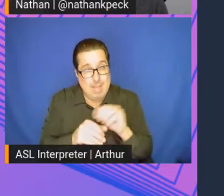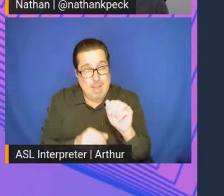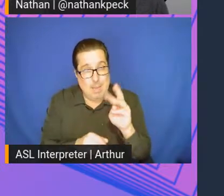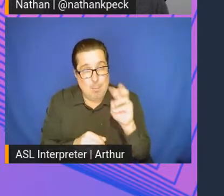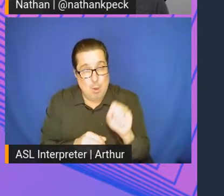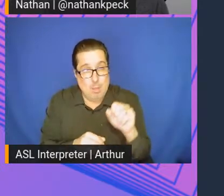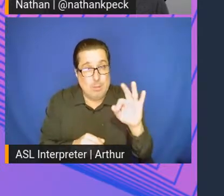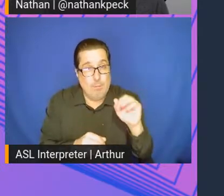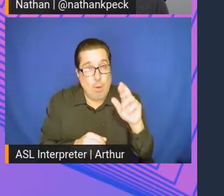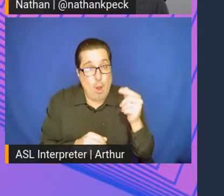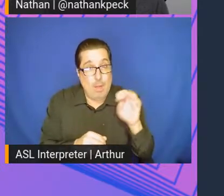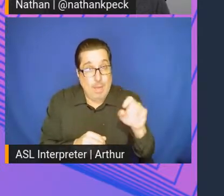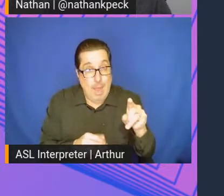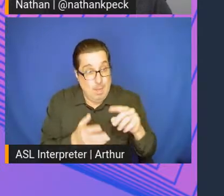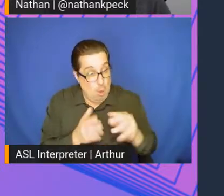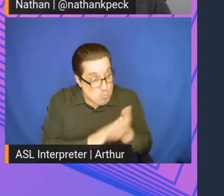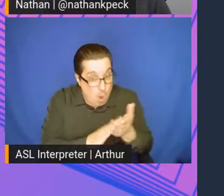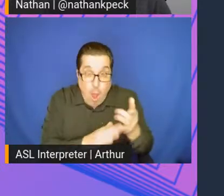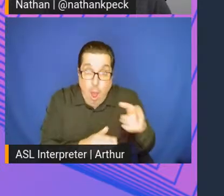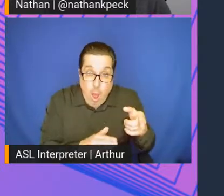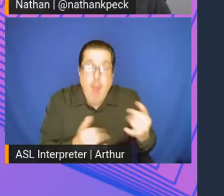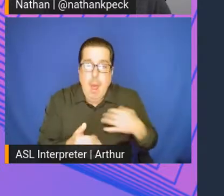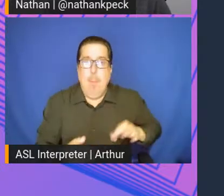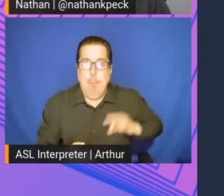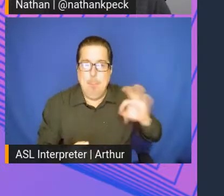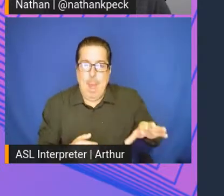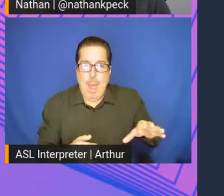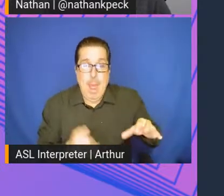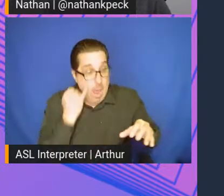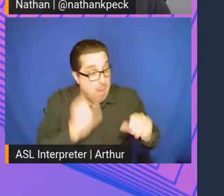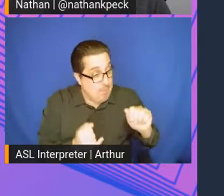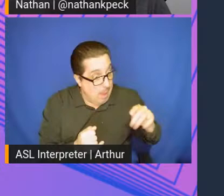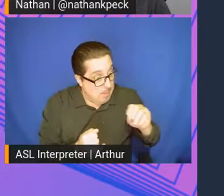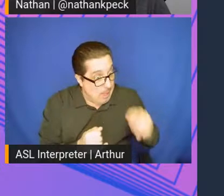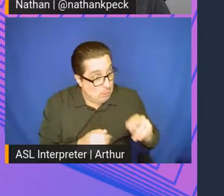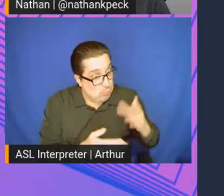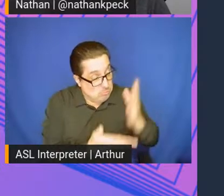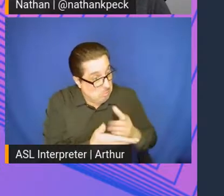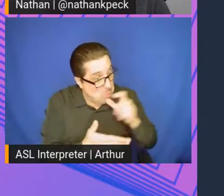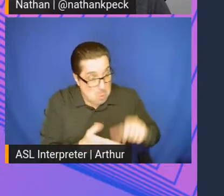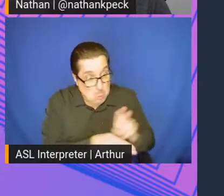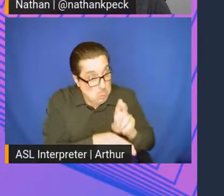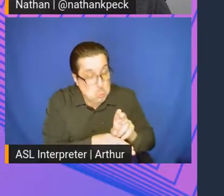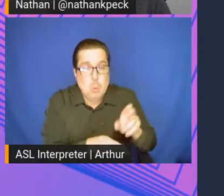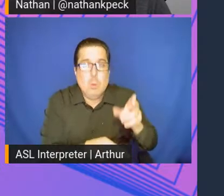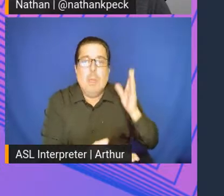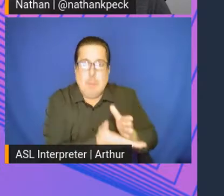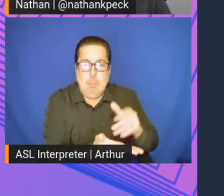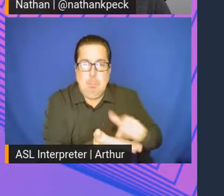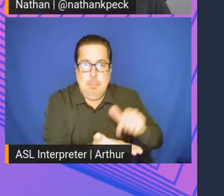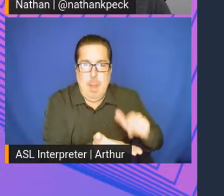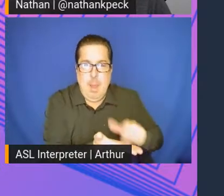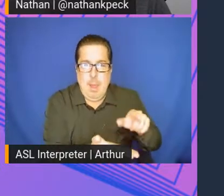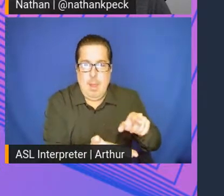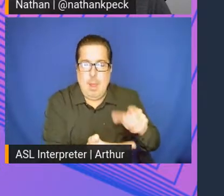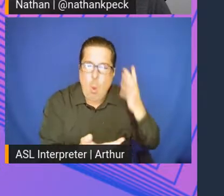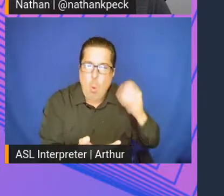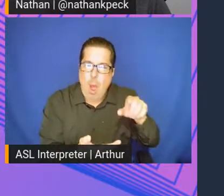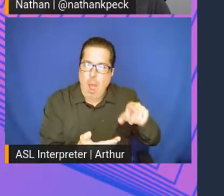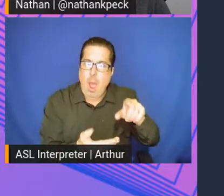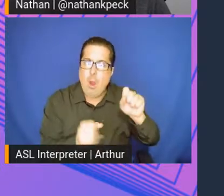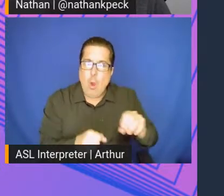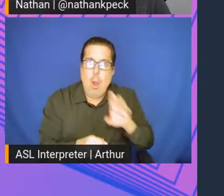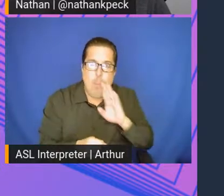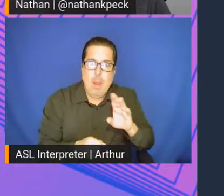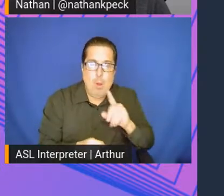paying. And I pay until my application stops running inside of AWS Fargate. The reason why this can still be a